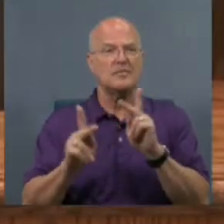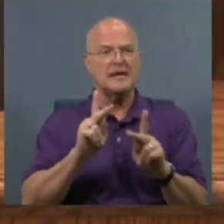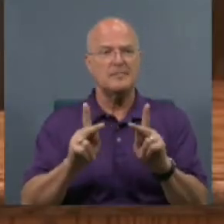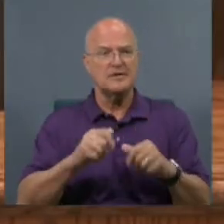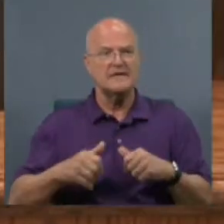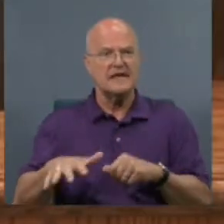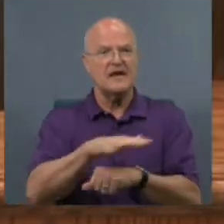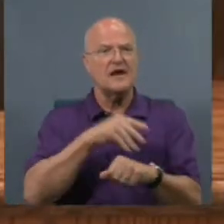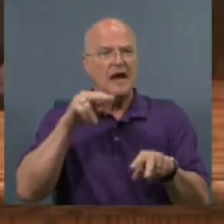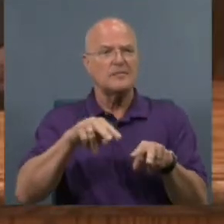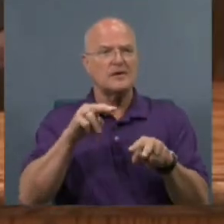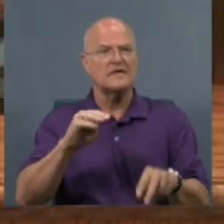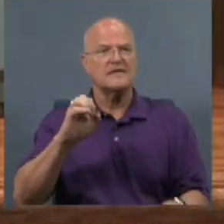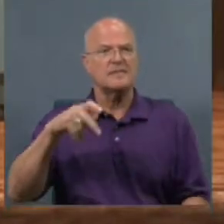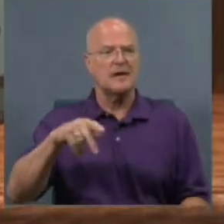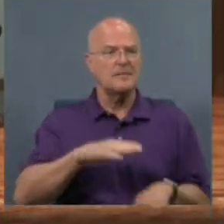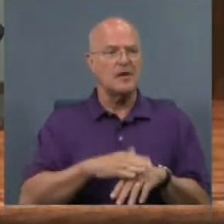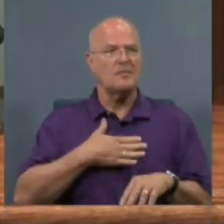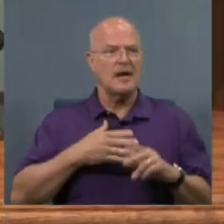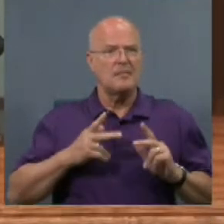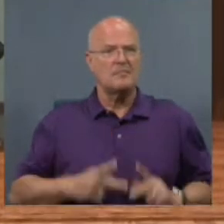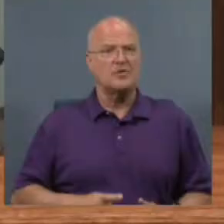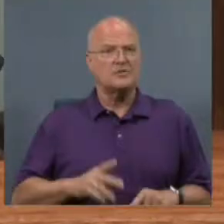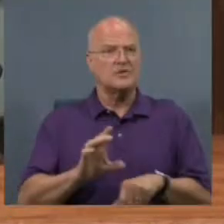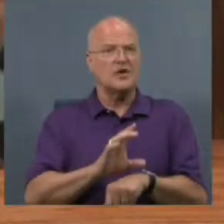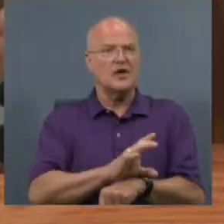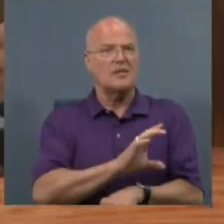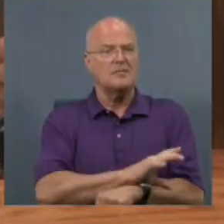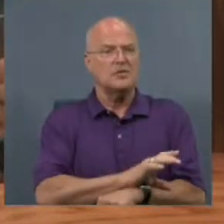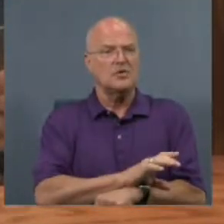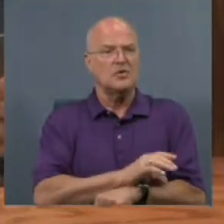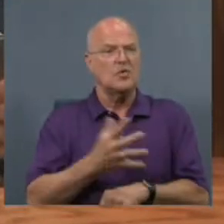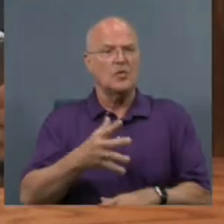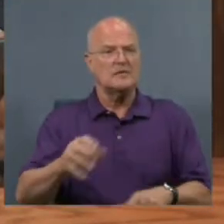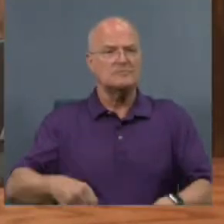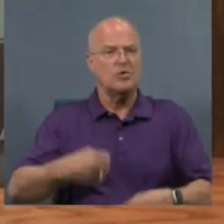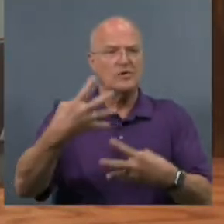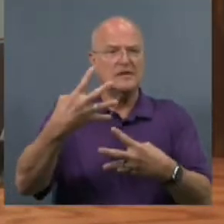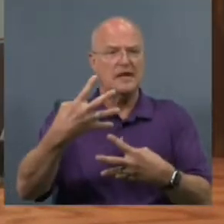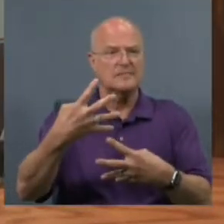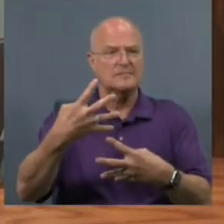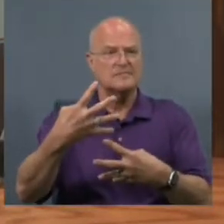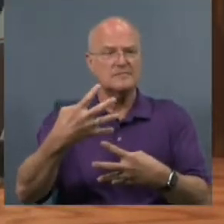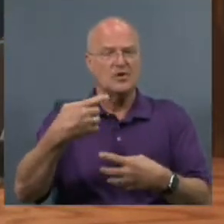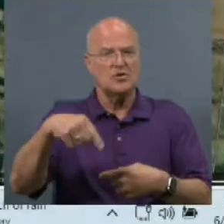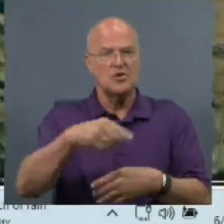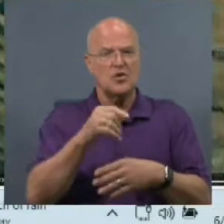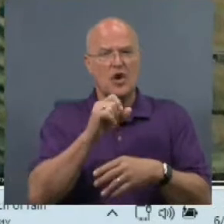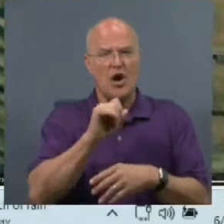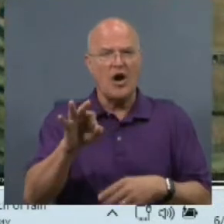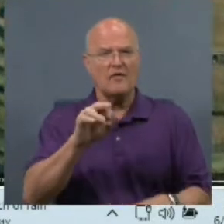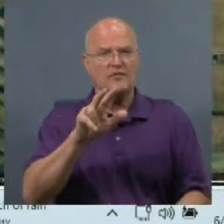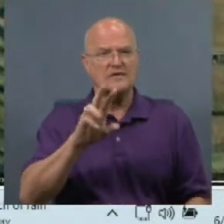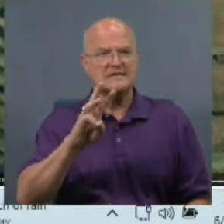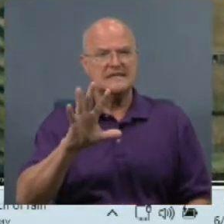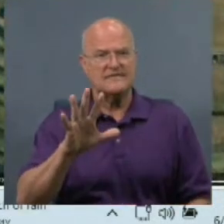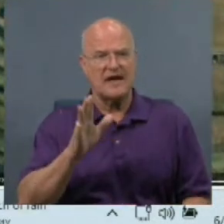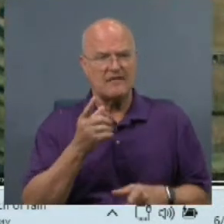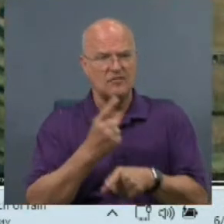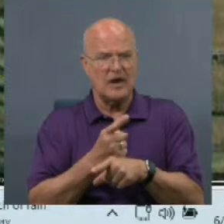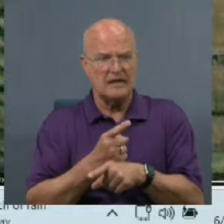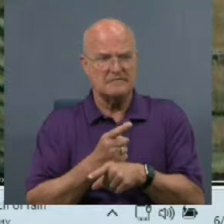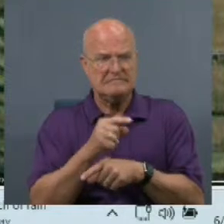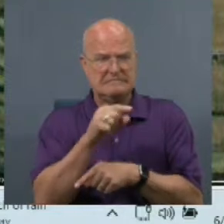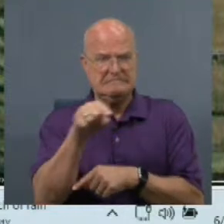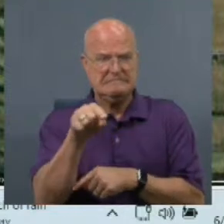looking at this map. I have pretty much on my personal computer what's pulled up there. Y'all are right off 365, right? Is